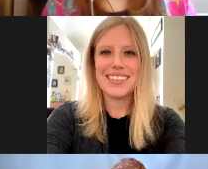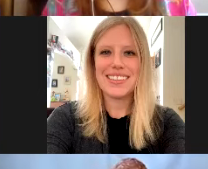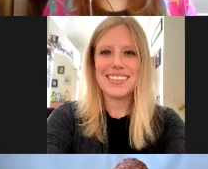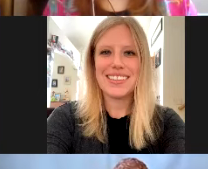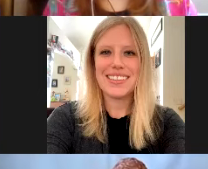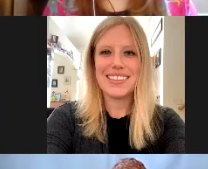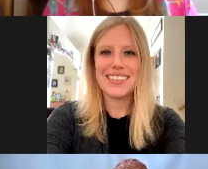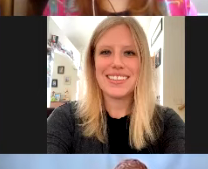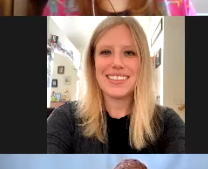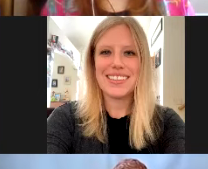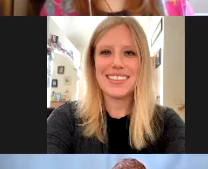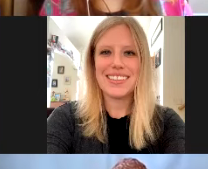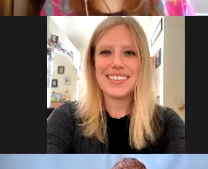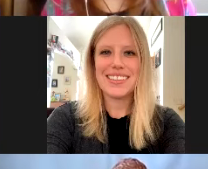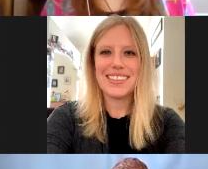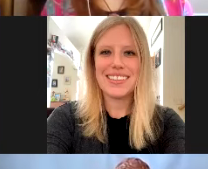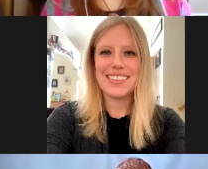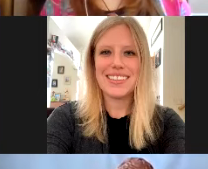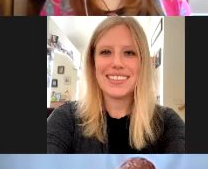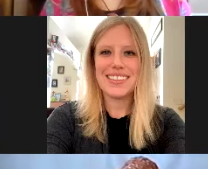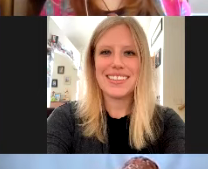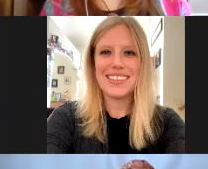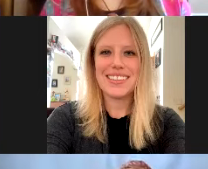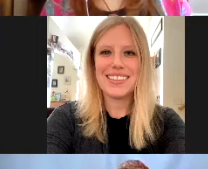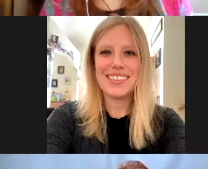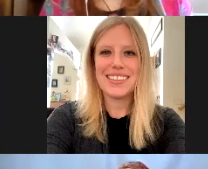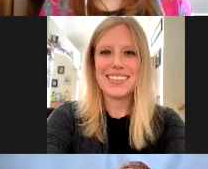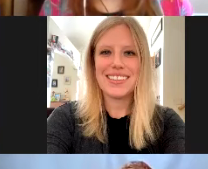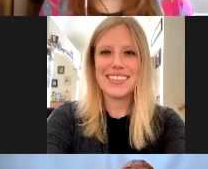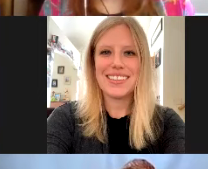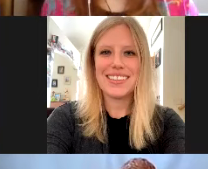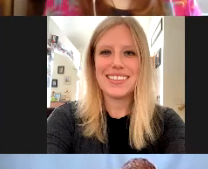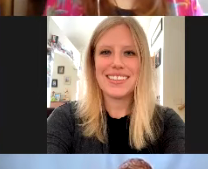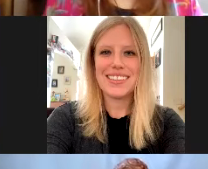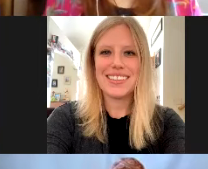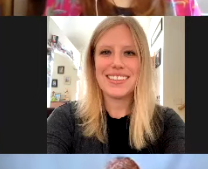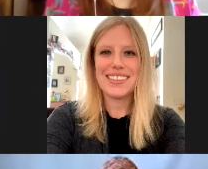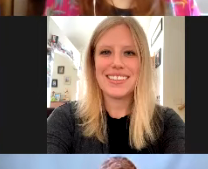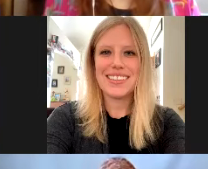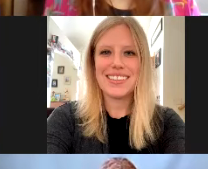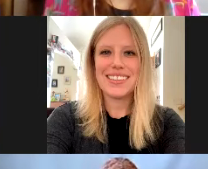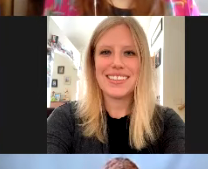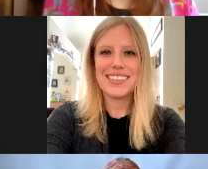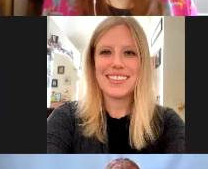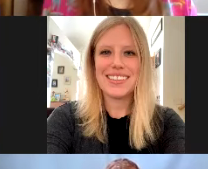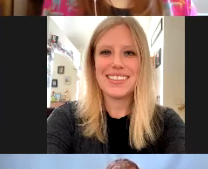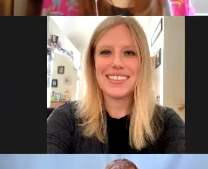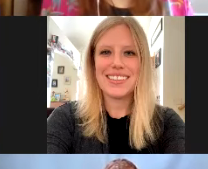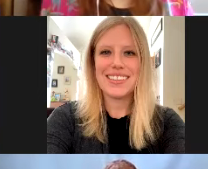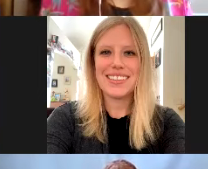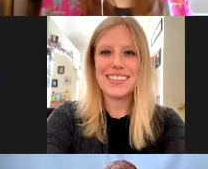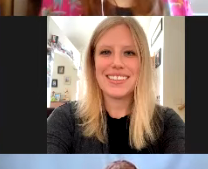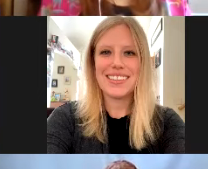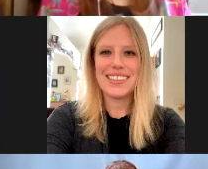safety as well as physical safety, because they need that too. And for those of us who